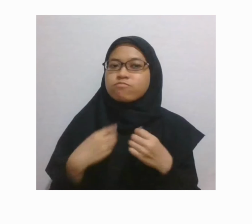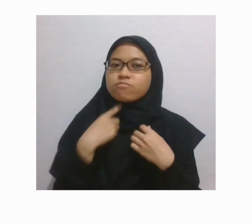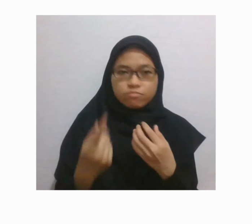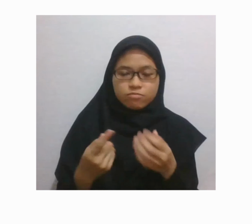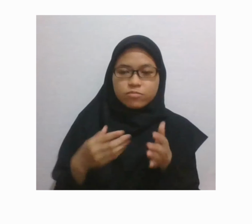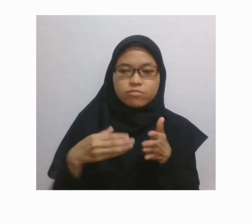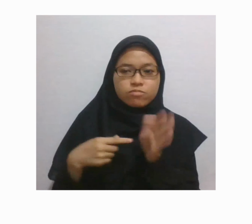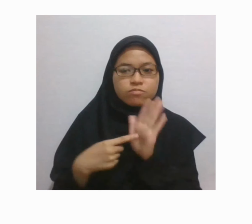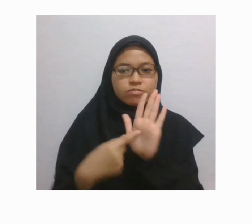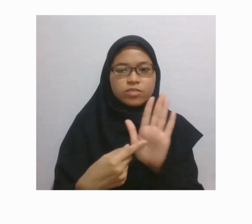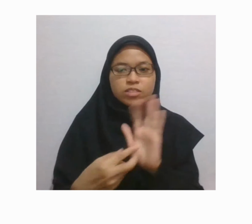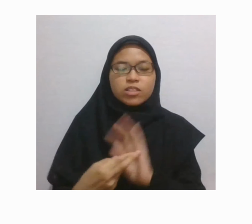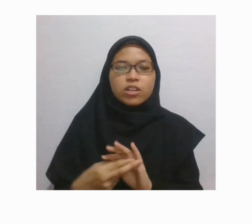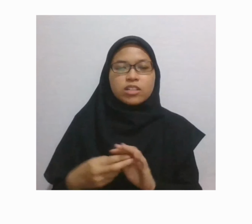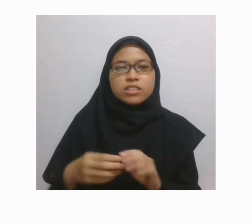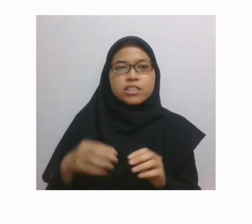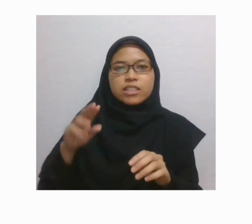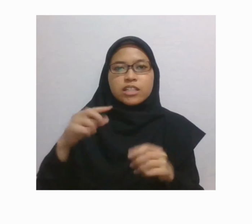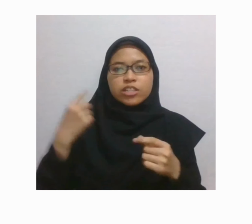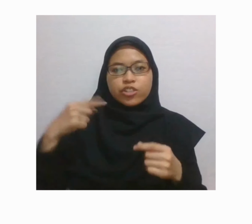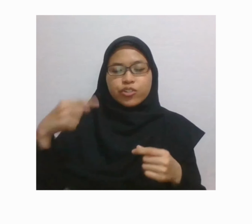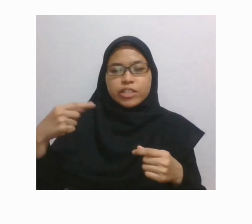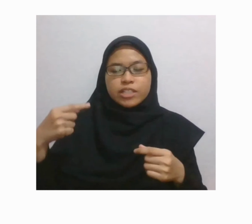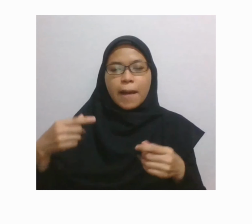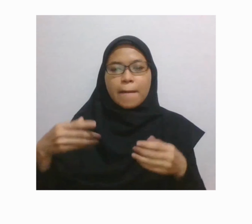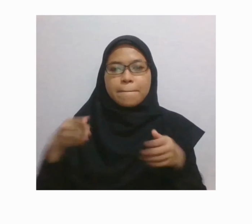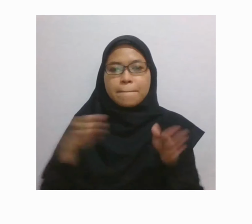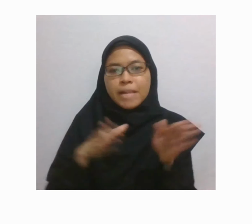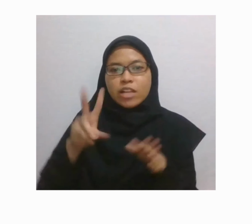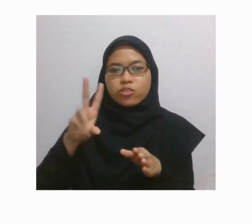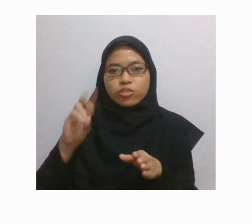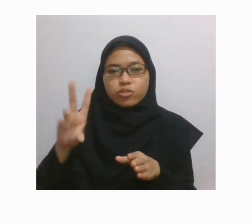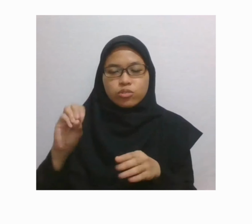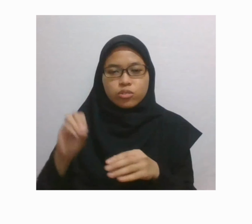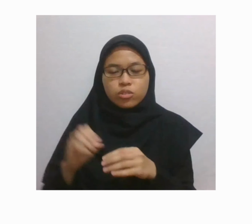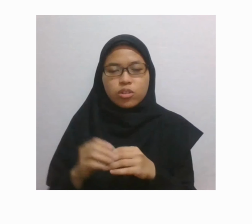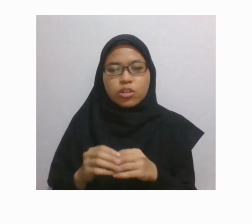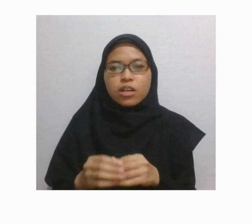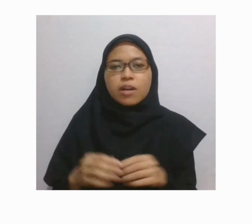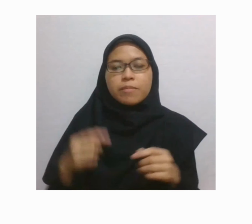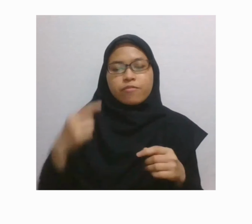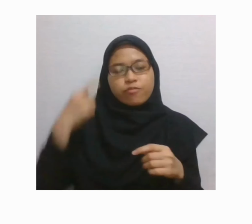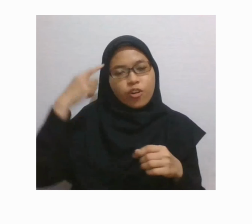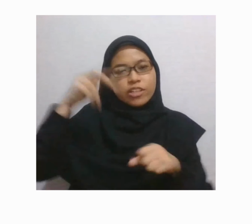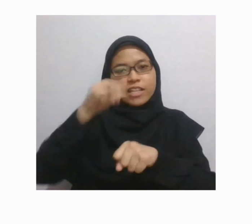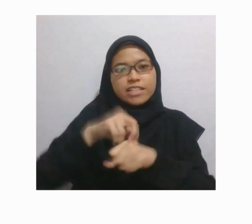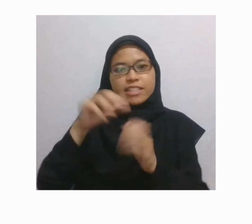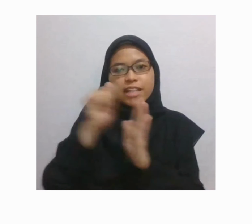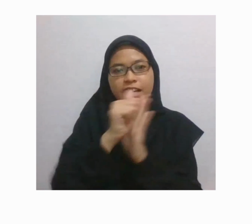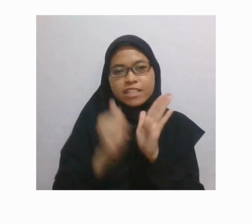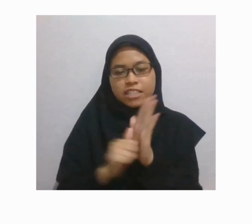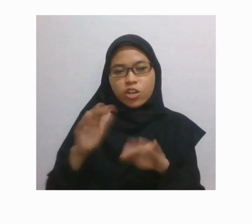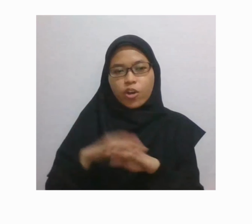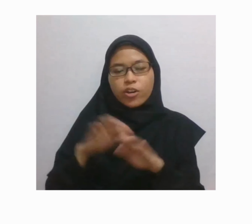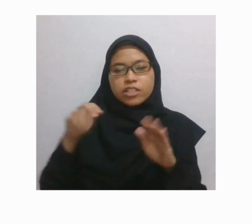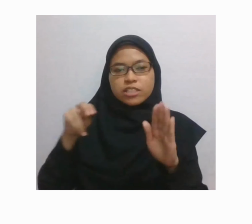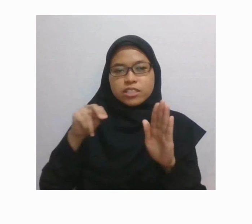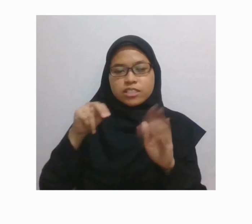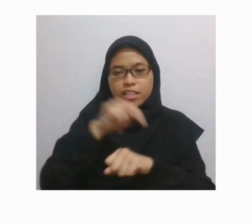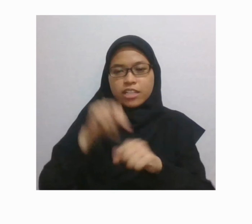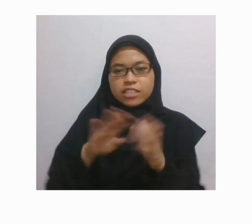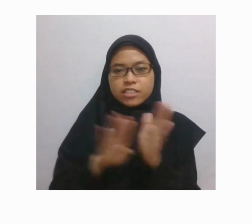2030, a whole of nation movement to advance the national agenda on sustainable development. The plan comprises ambitious